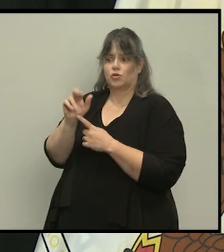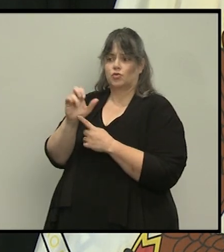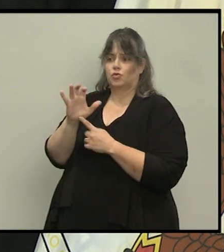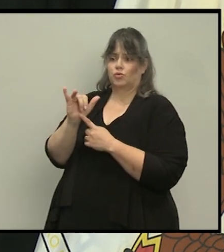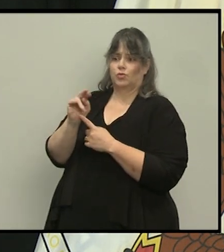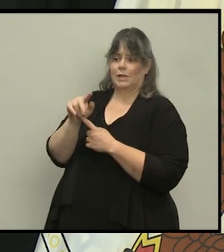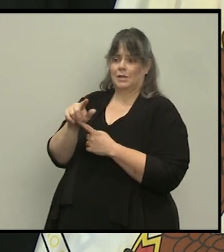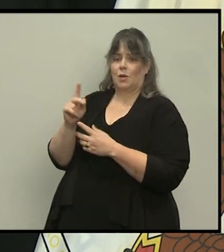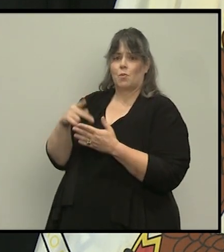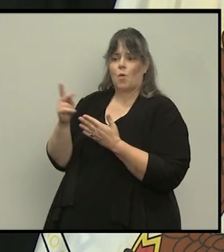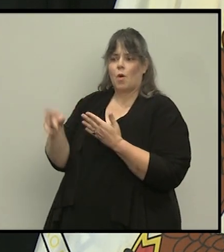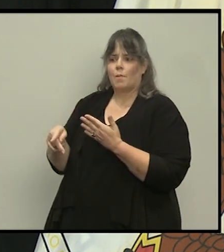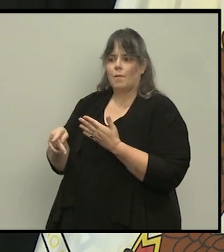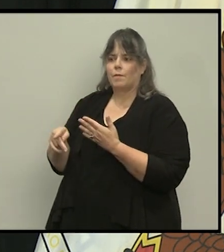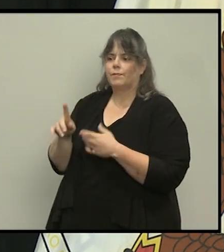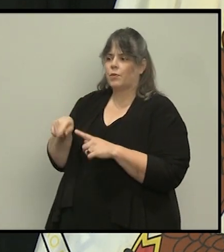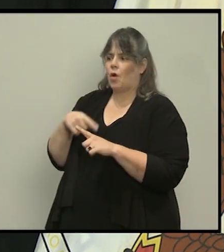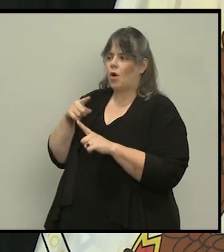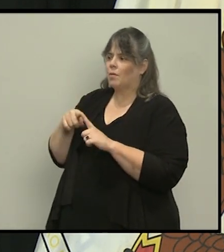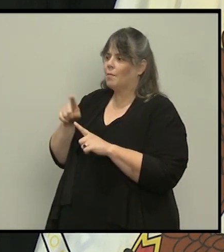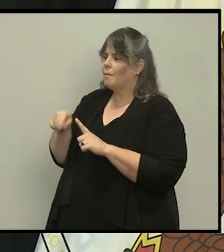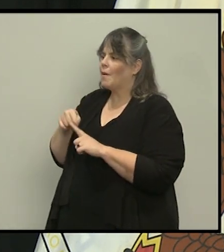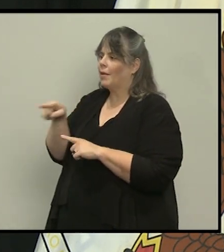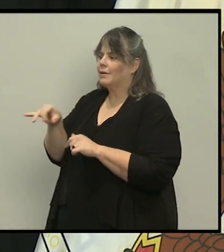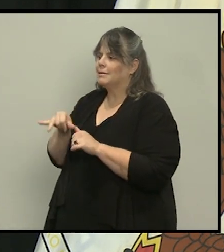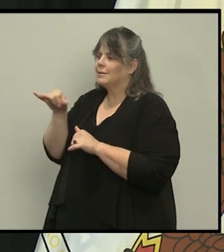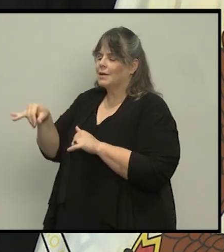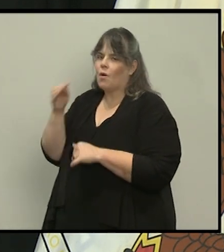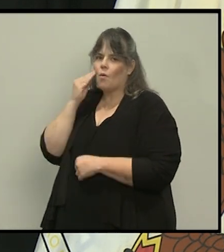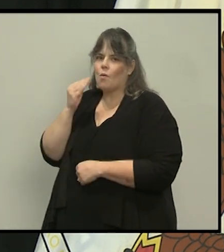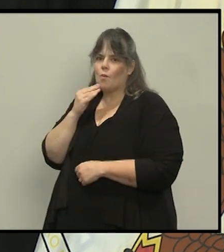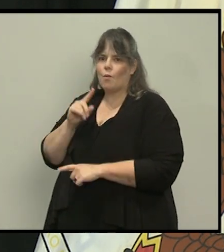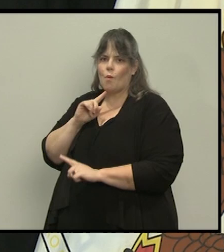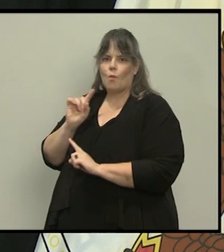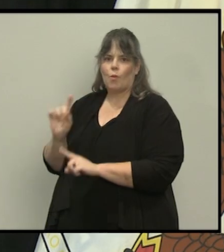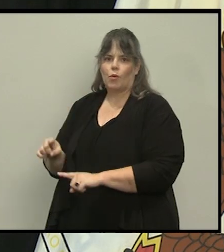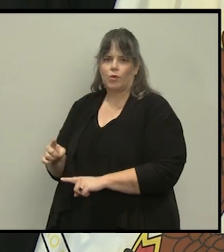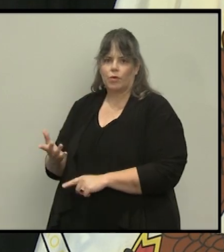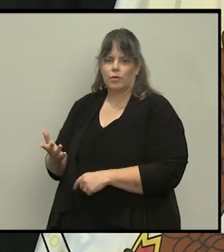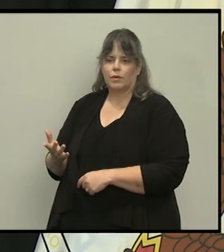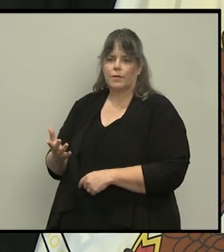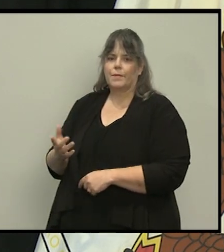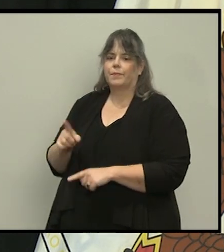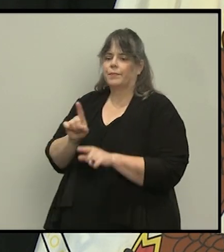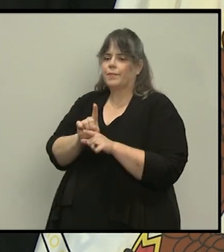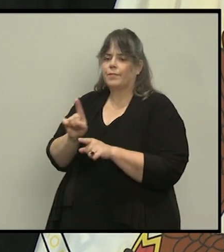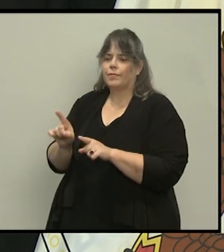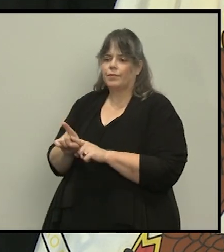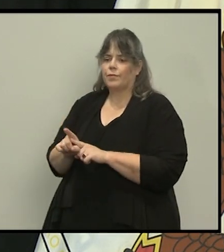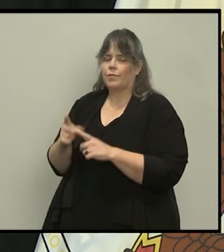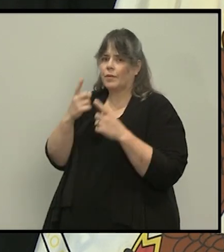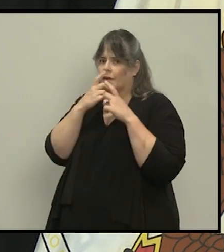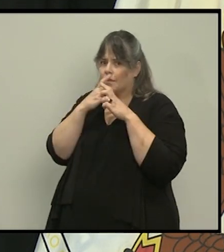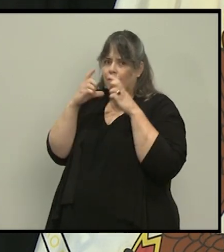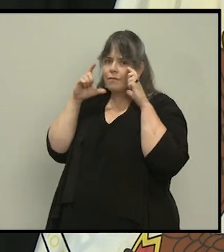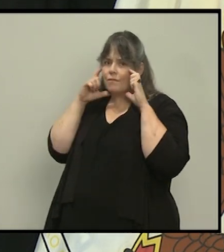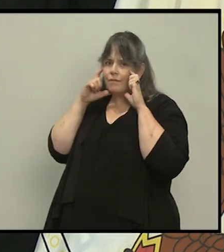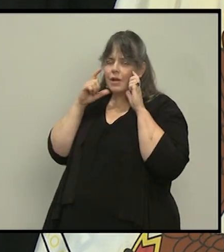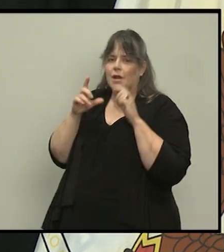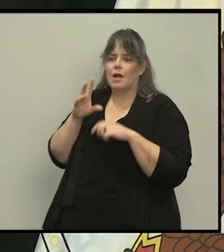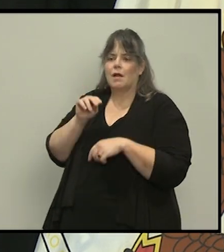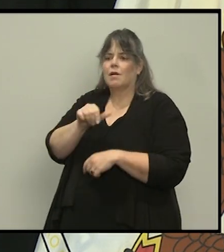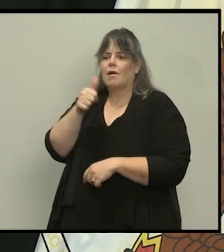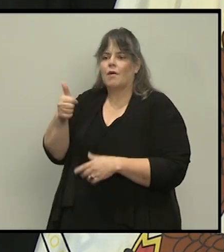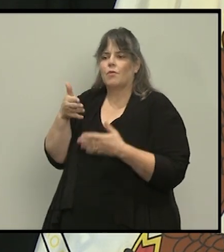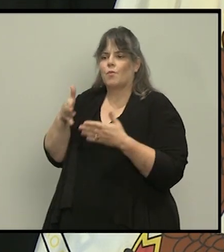public materials about the stay-at-home order, and also with regard to face coverings and other ways